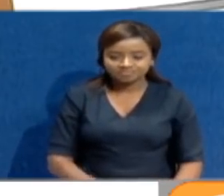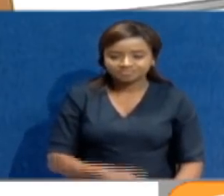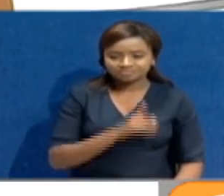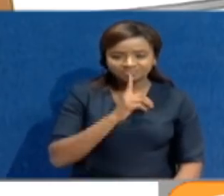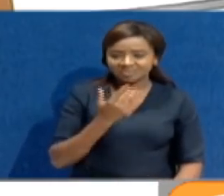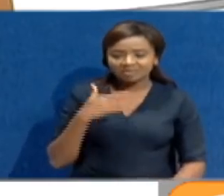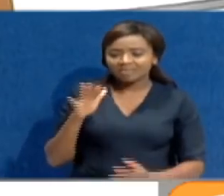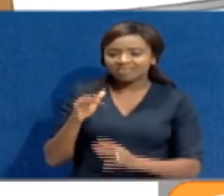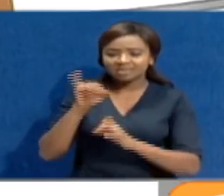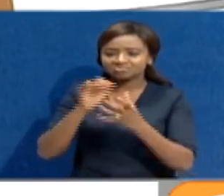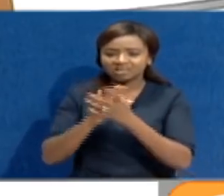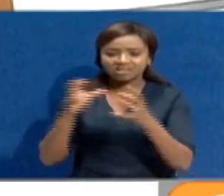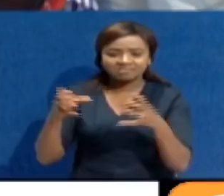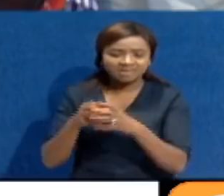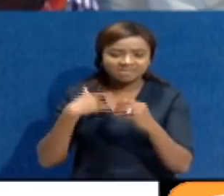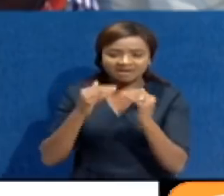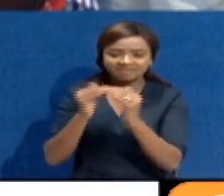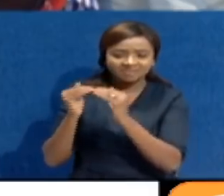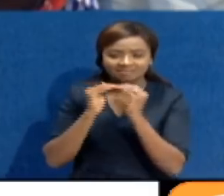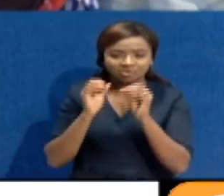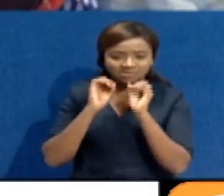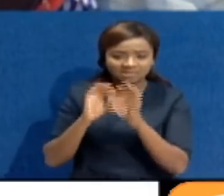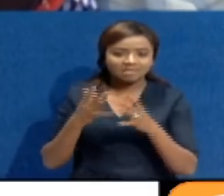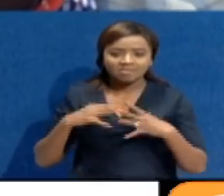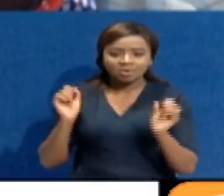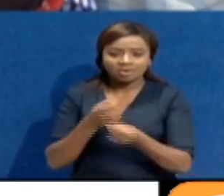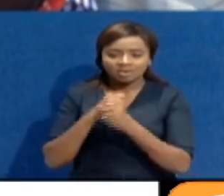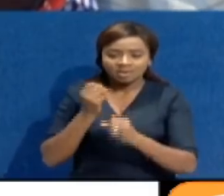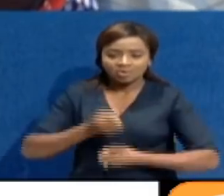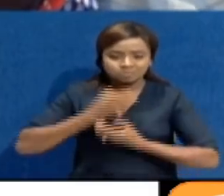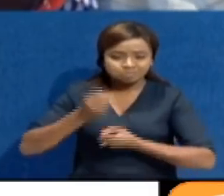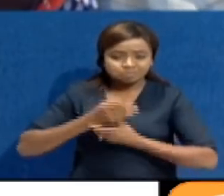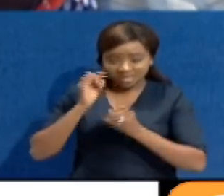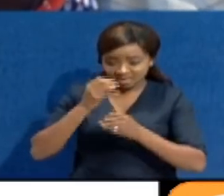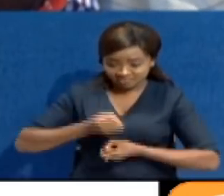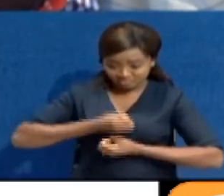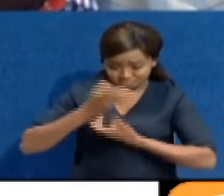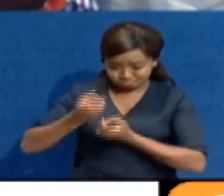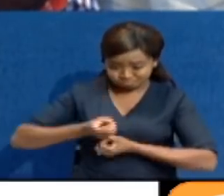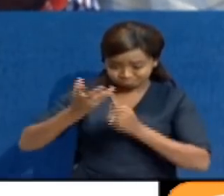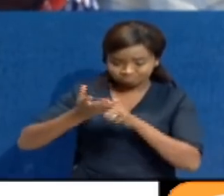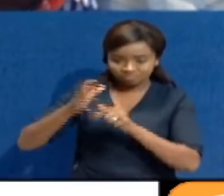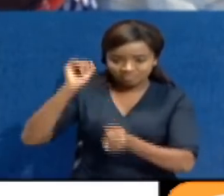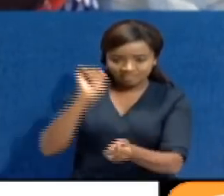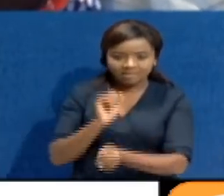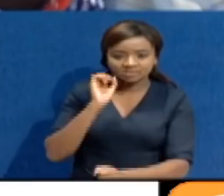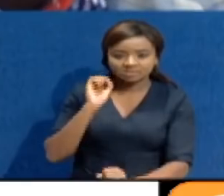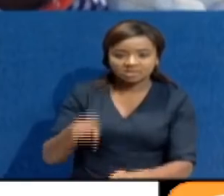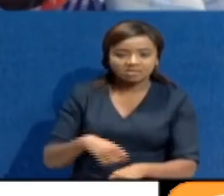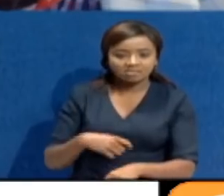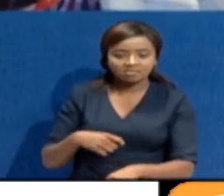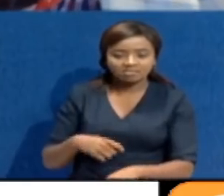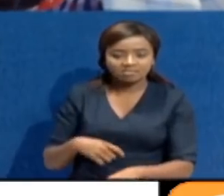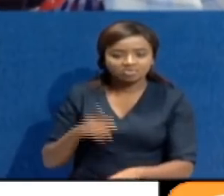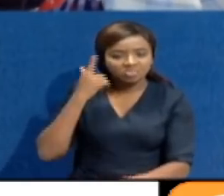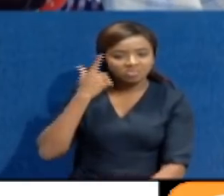democracy in the party. People cannot express their views, and when they do, there are consequences. What do you make of that?